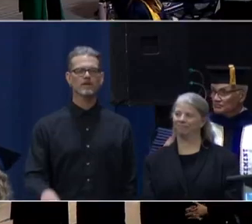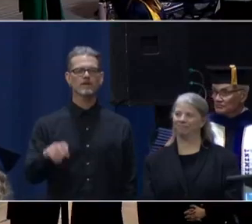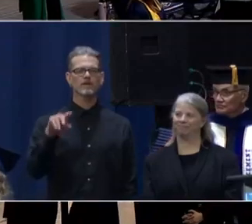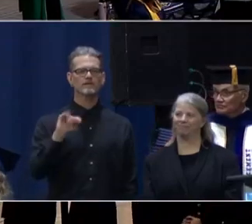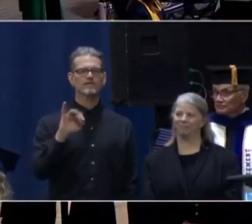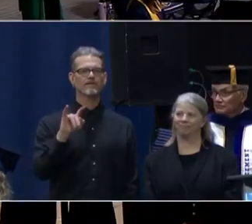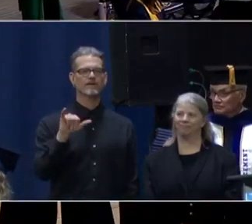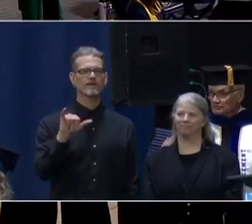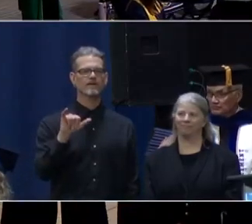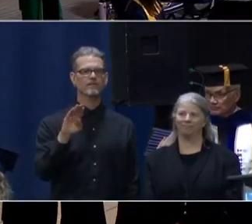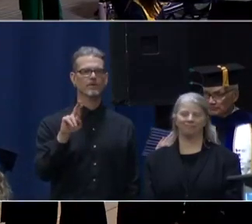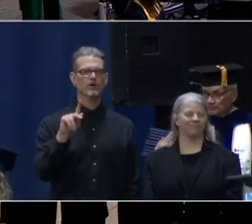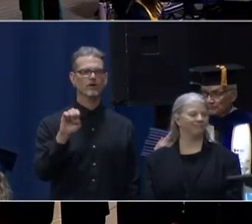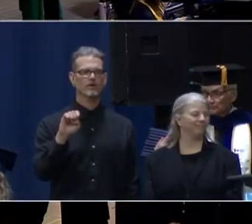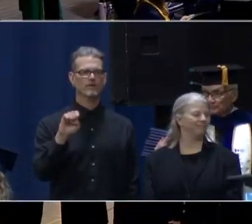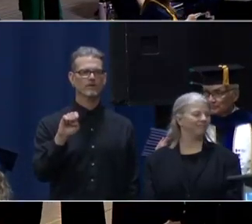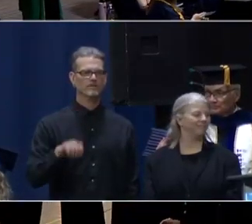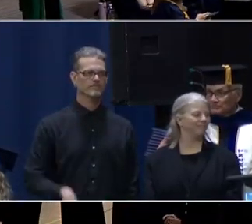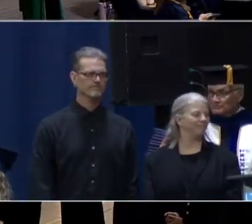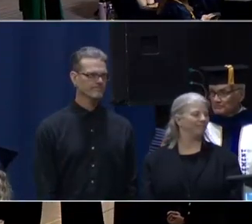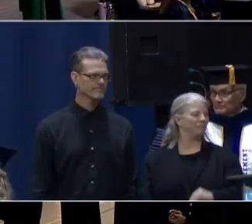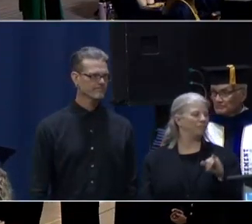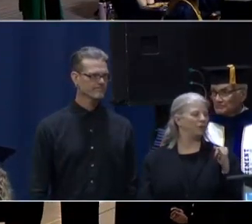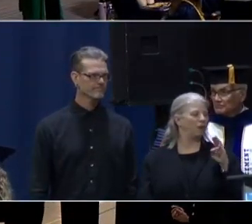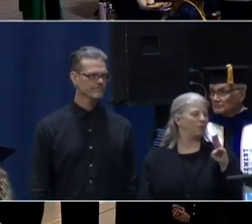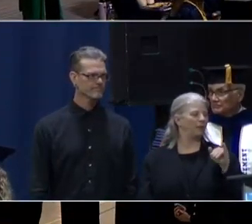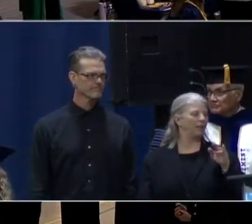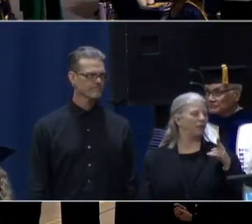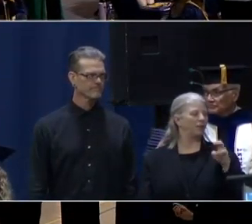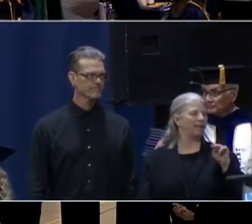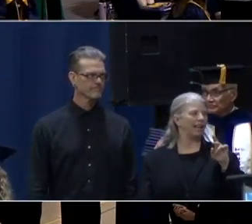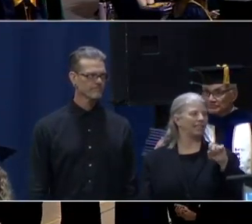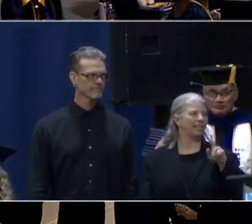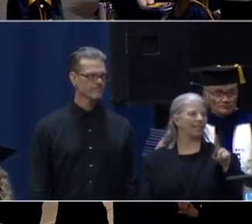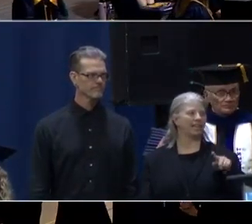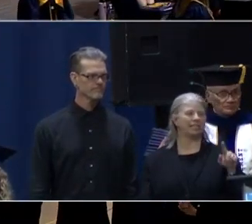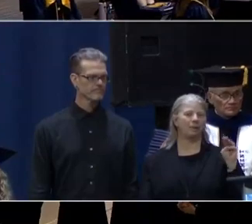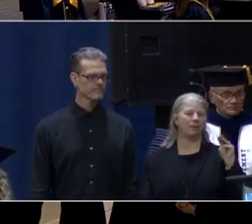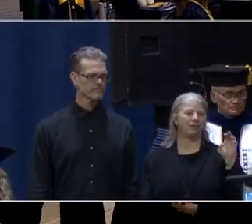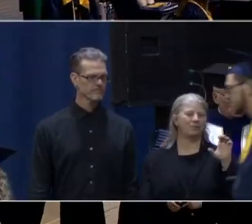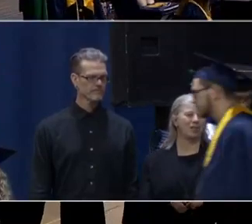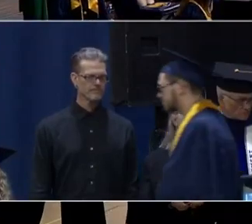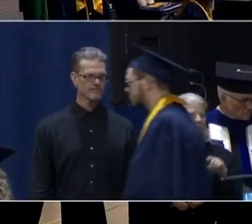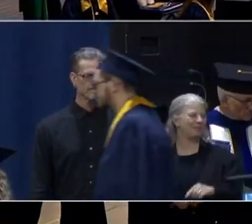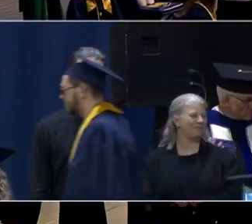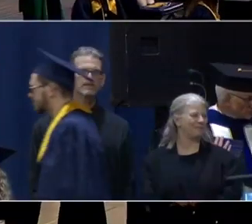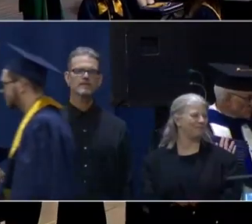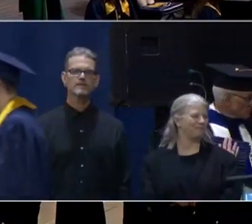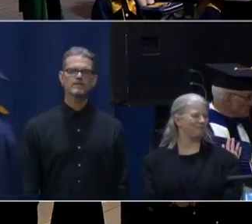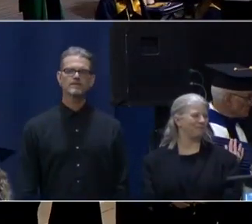Tiffany Burke. Jeremy Hernandez, magna cum laude.